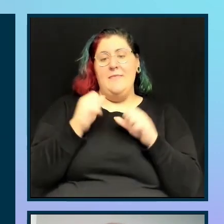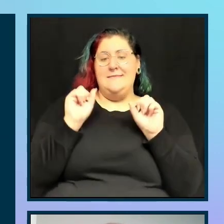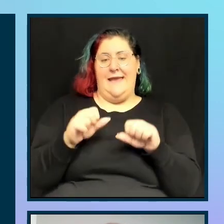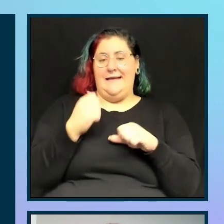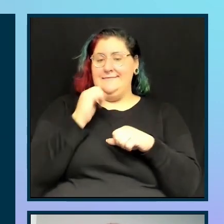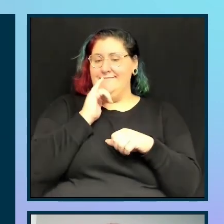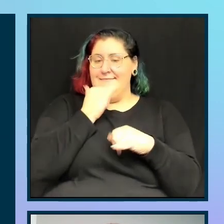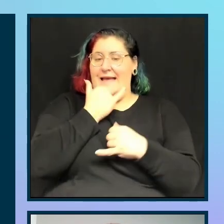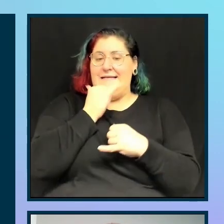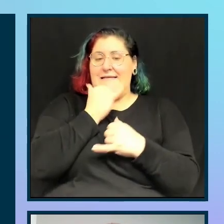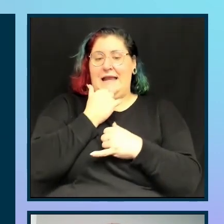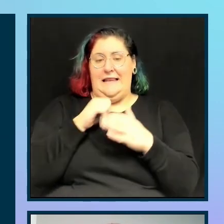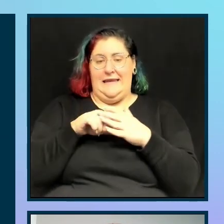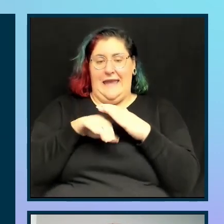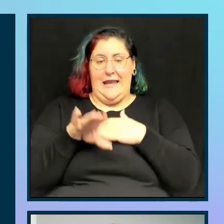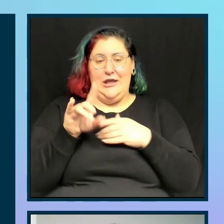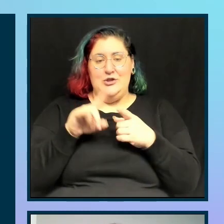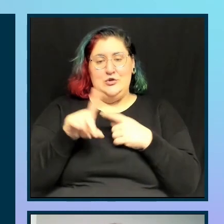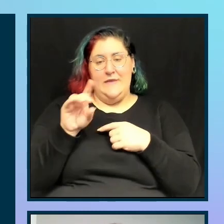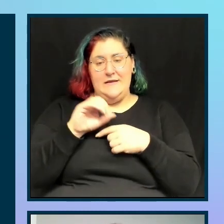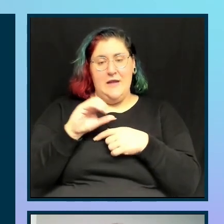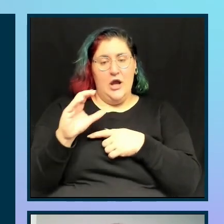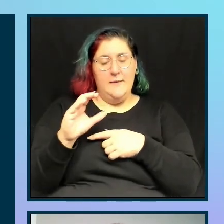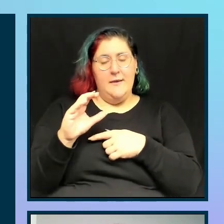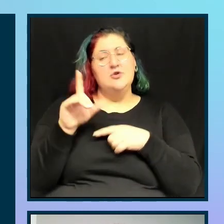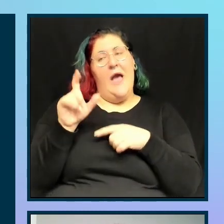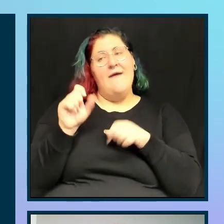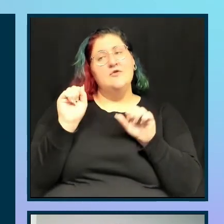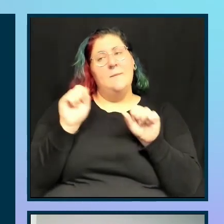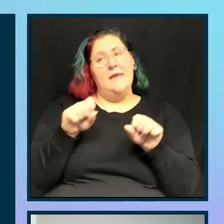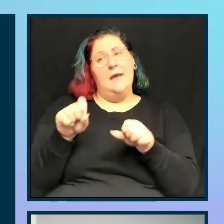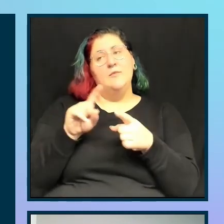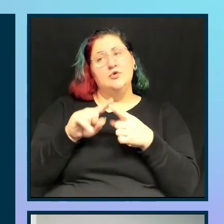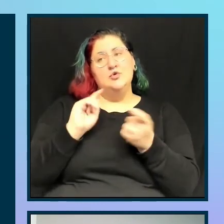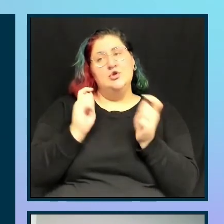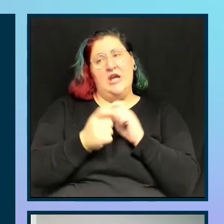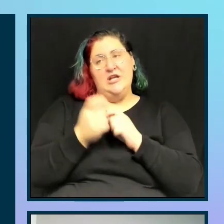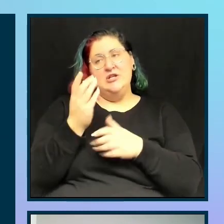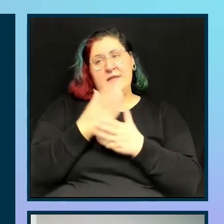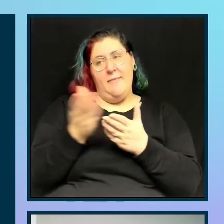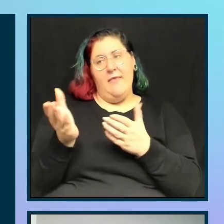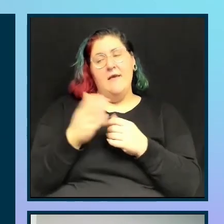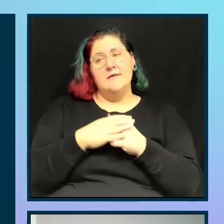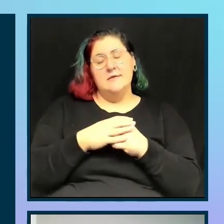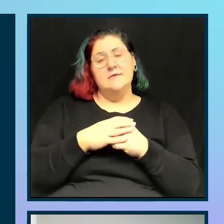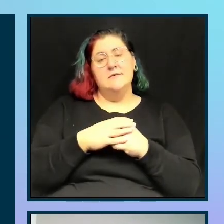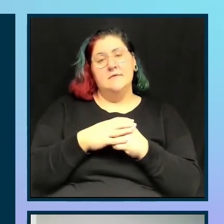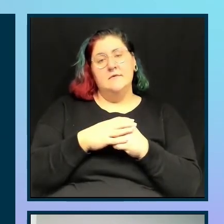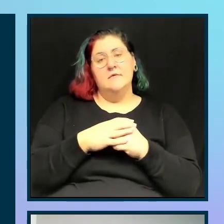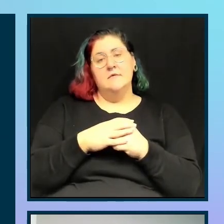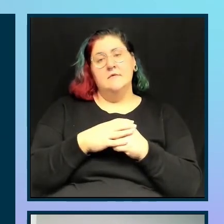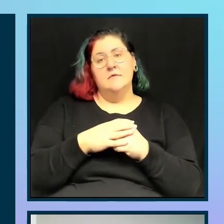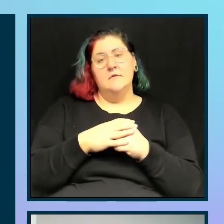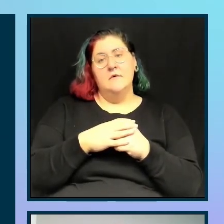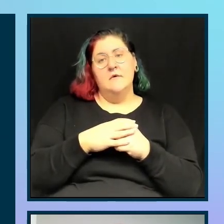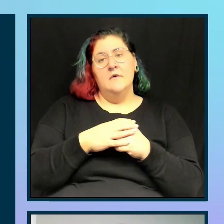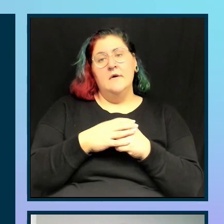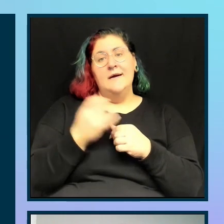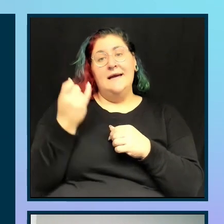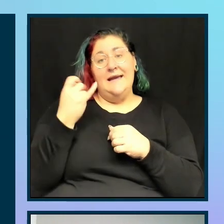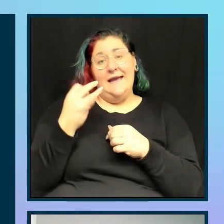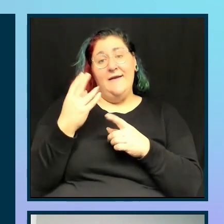and it's necessary to be able to make changes with those. In the case of we're having non-Unicode fonts that